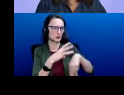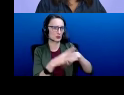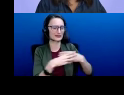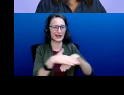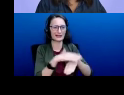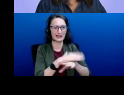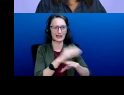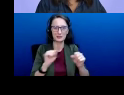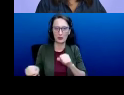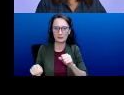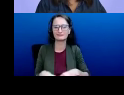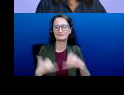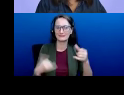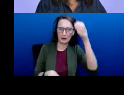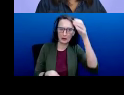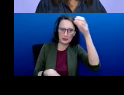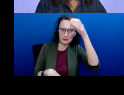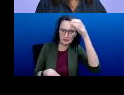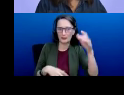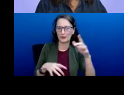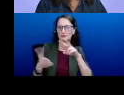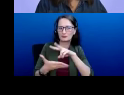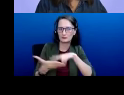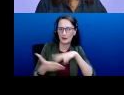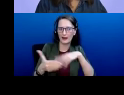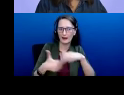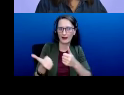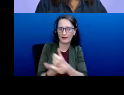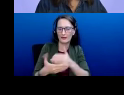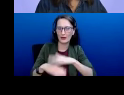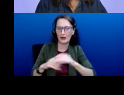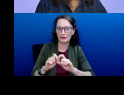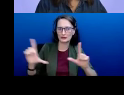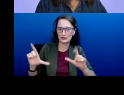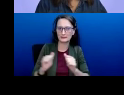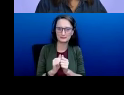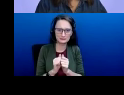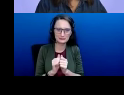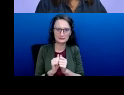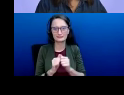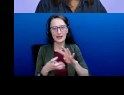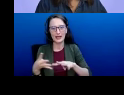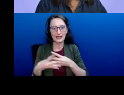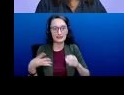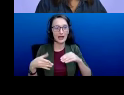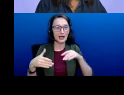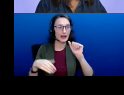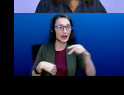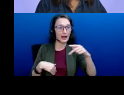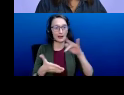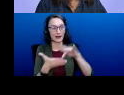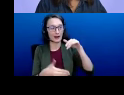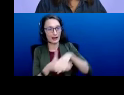friends. Link marketplace. Excel app. Enter. Excel, new, Office list box,